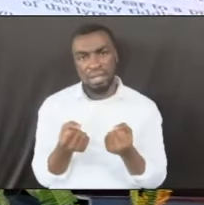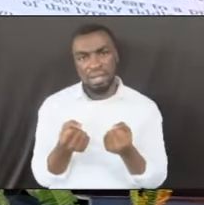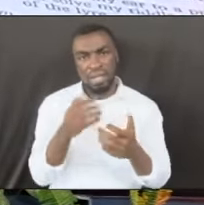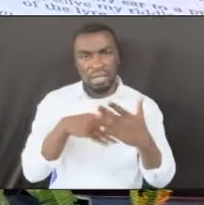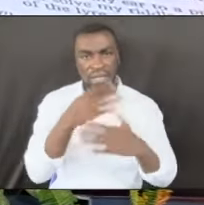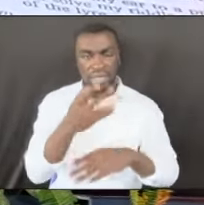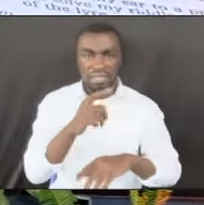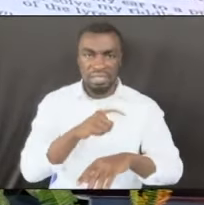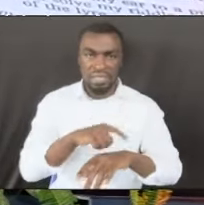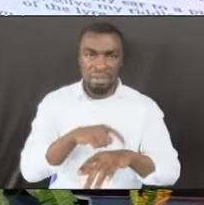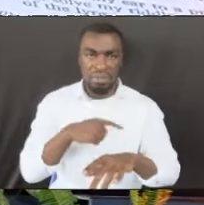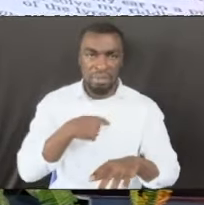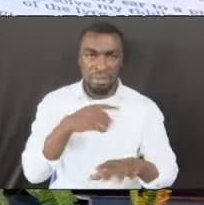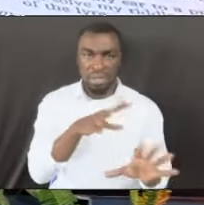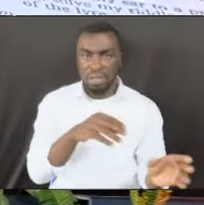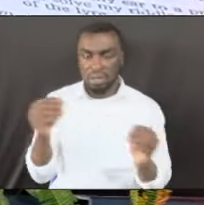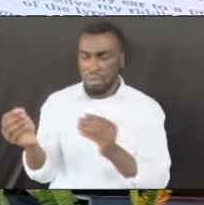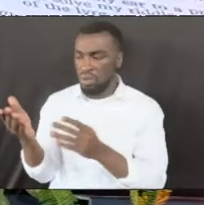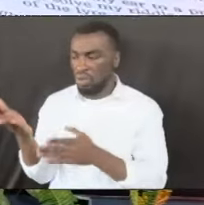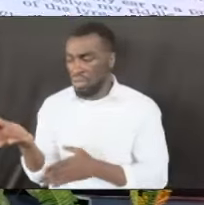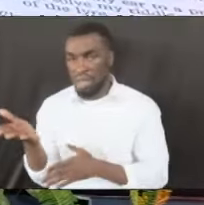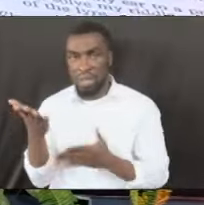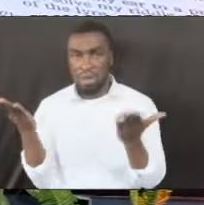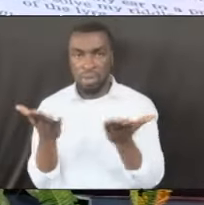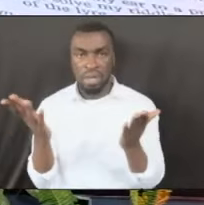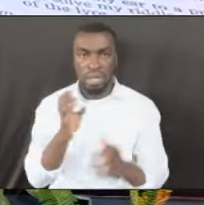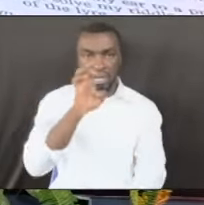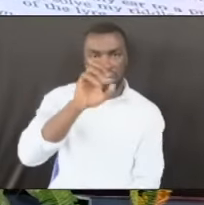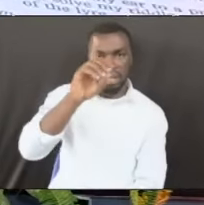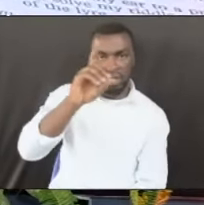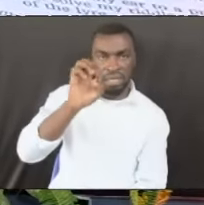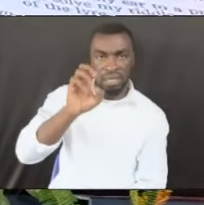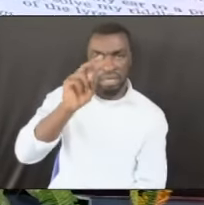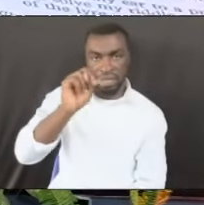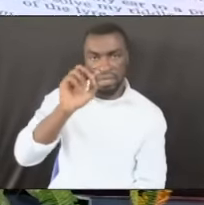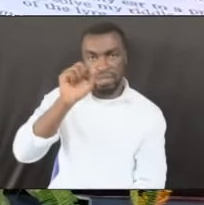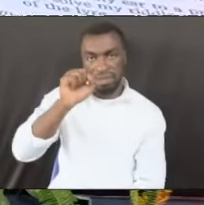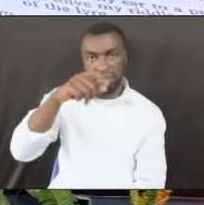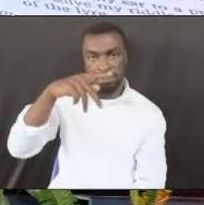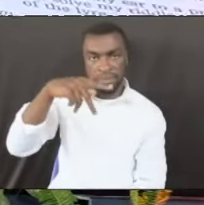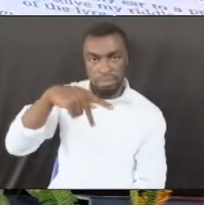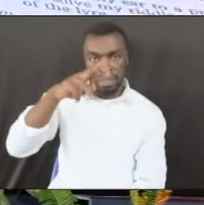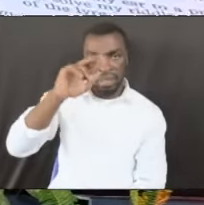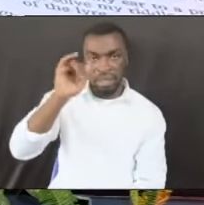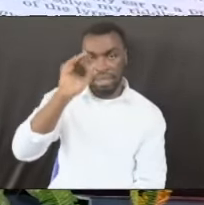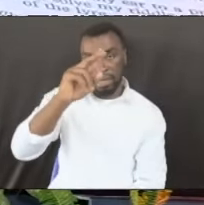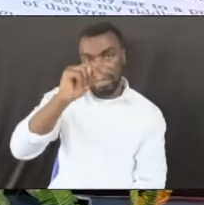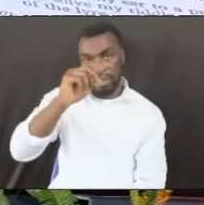I went to Eden Springs, they told me it must be a German cool machine.